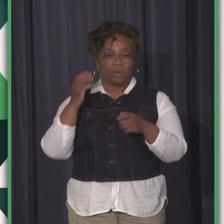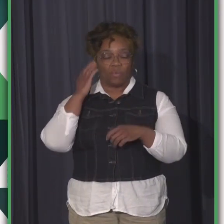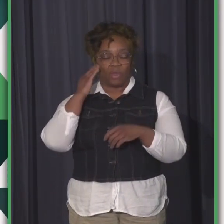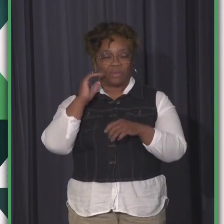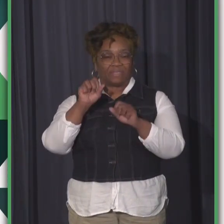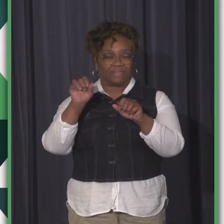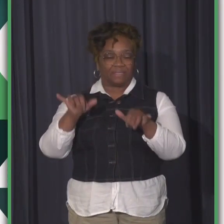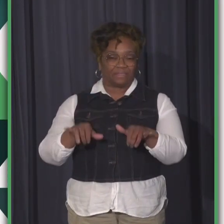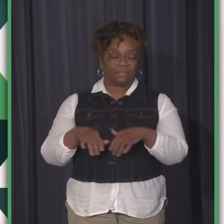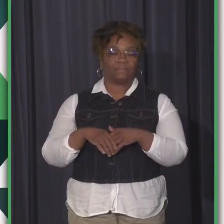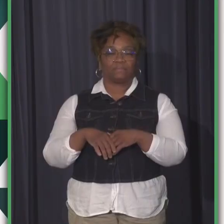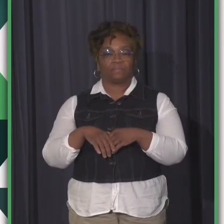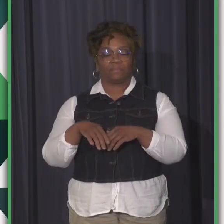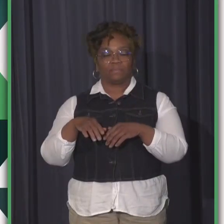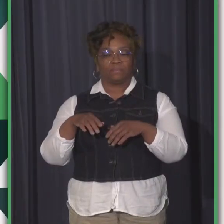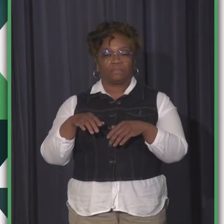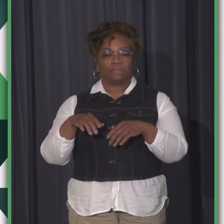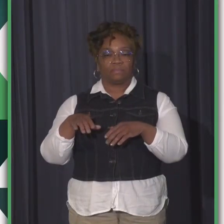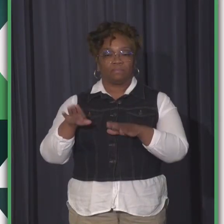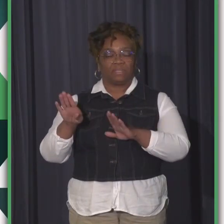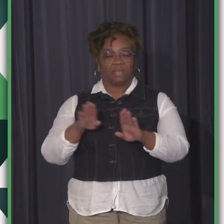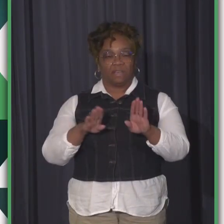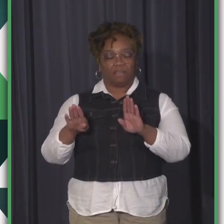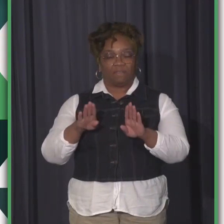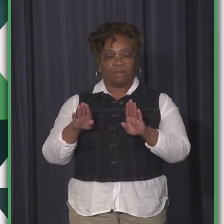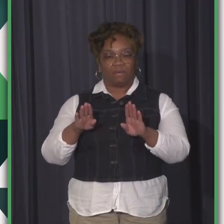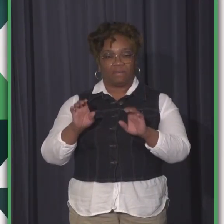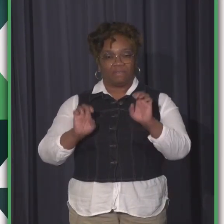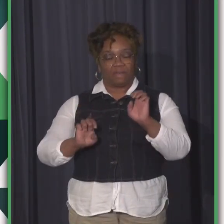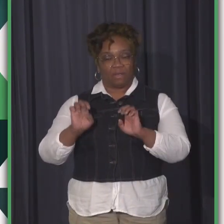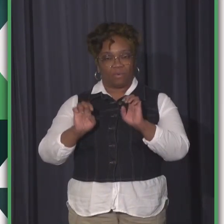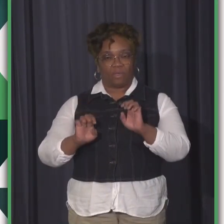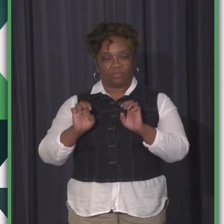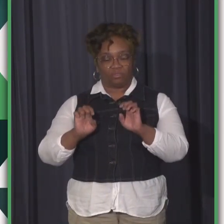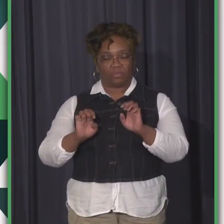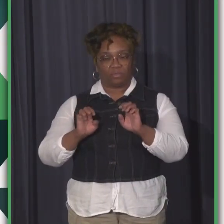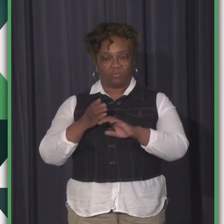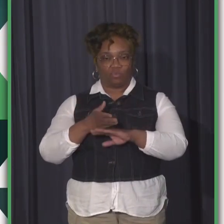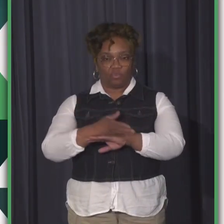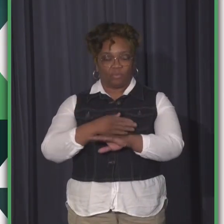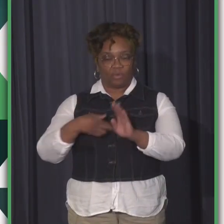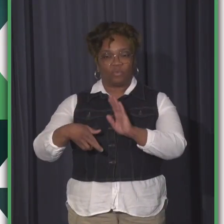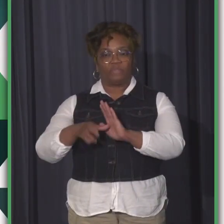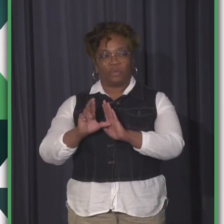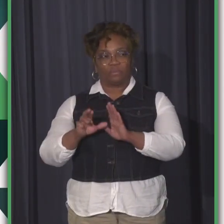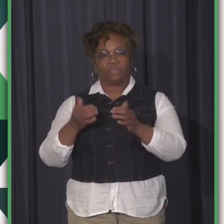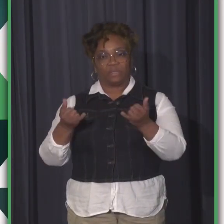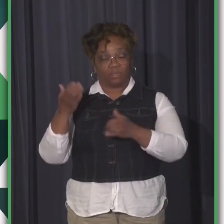Performance Evaluation Enhancement Review. Today's